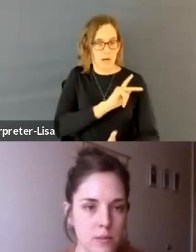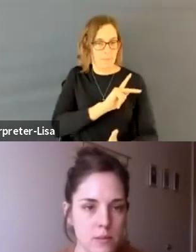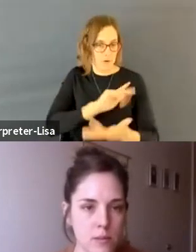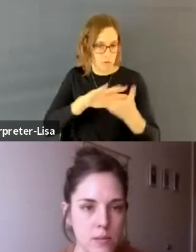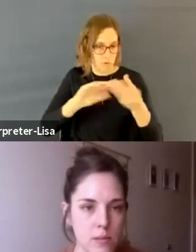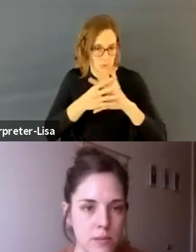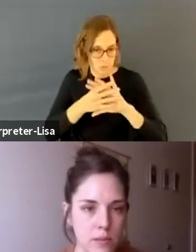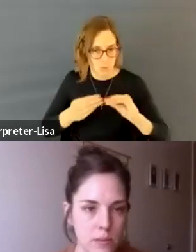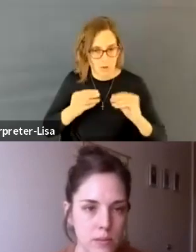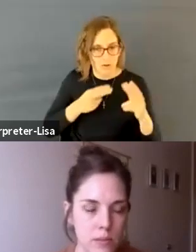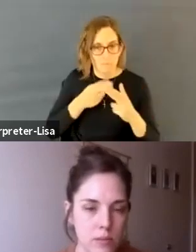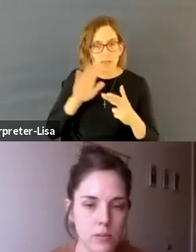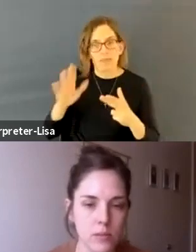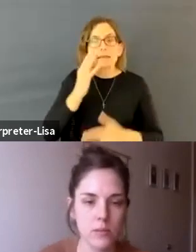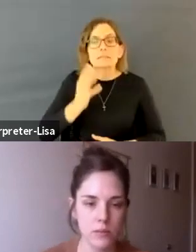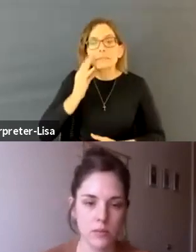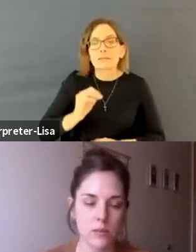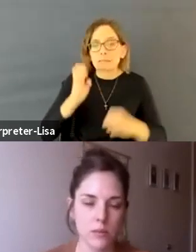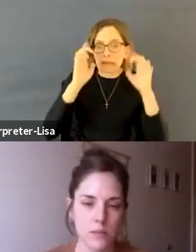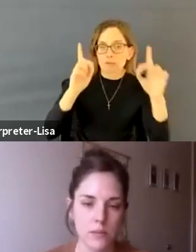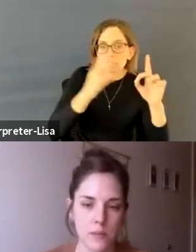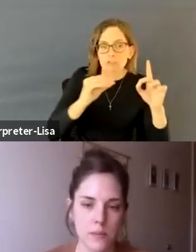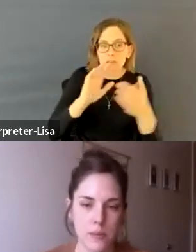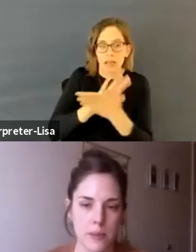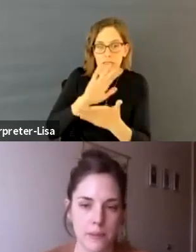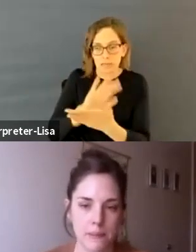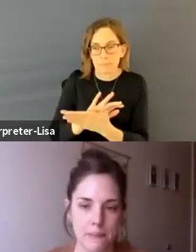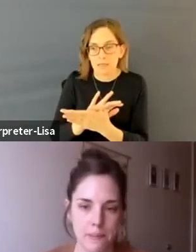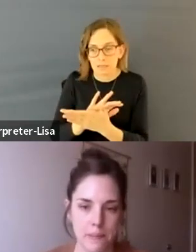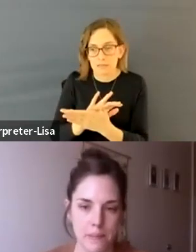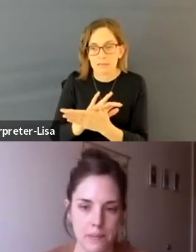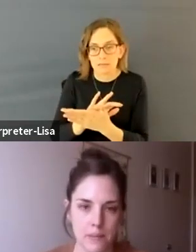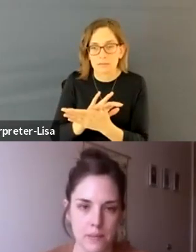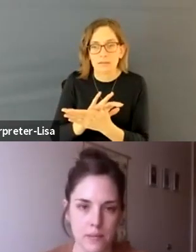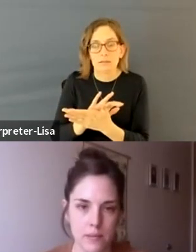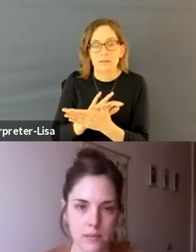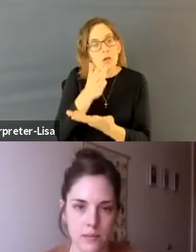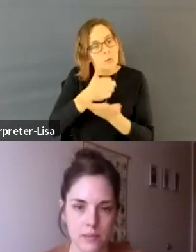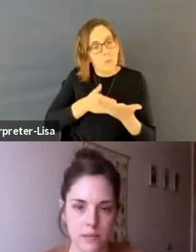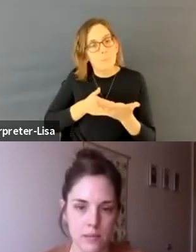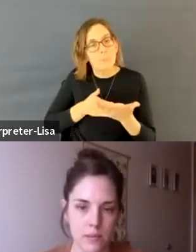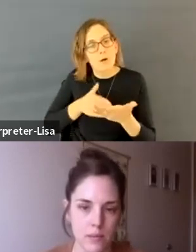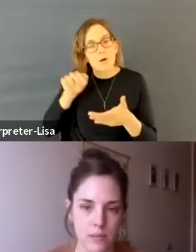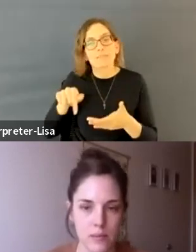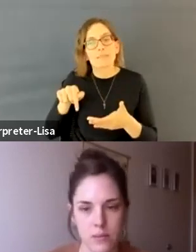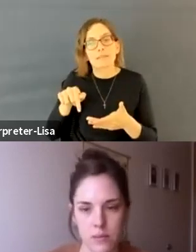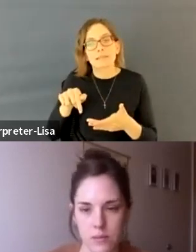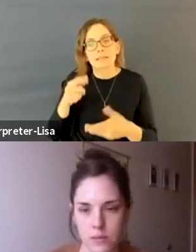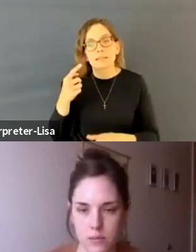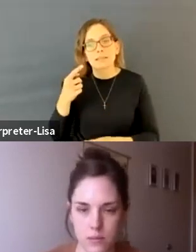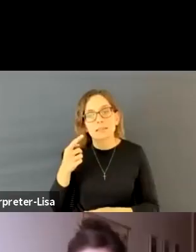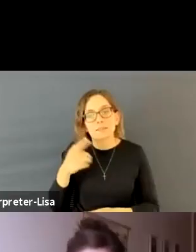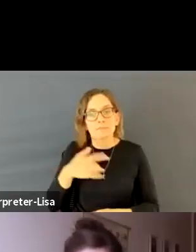their experiences in education and academia. And part of this is that I feel like